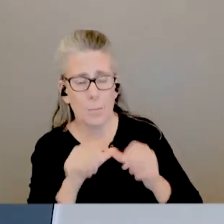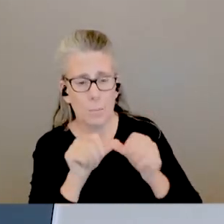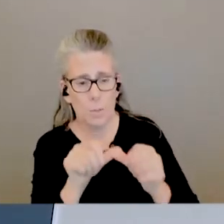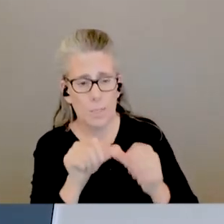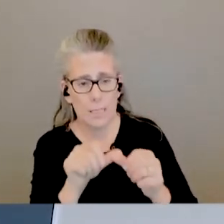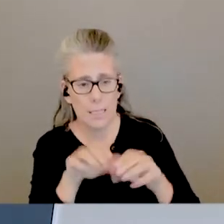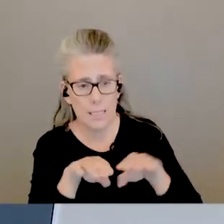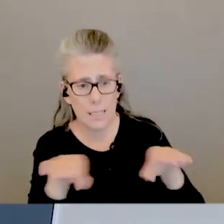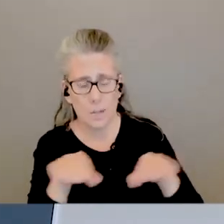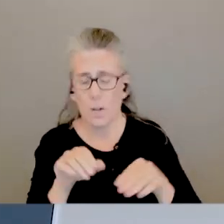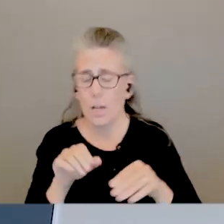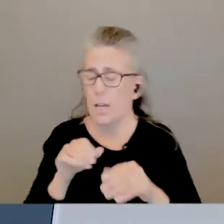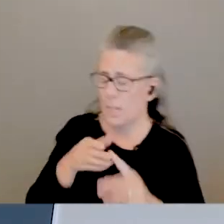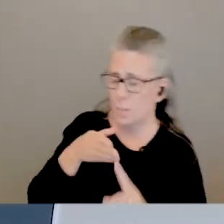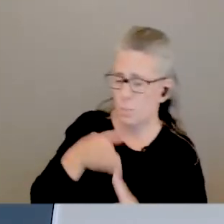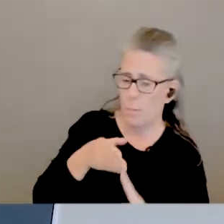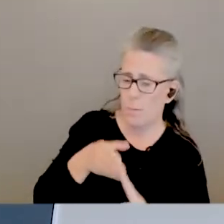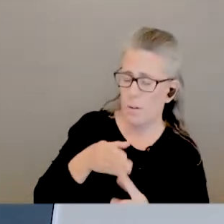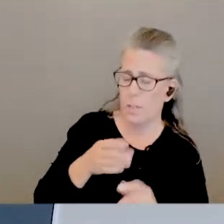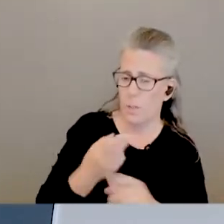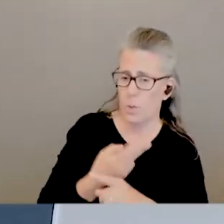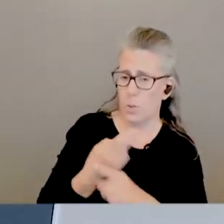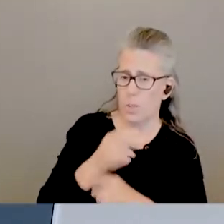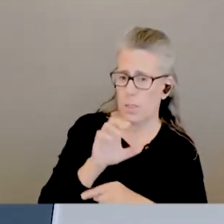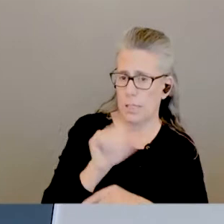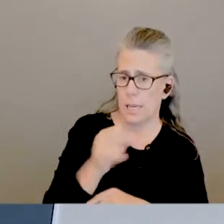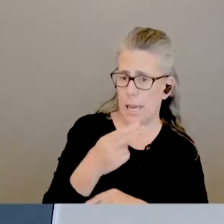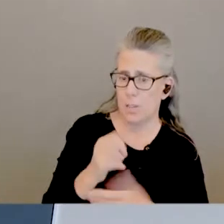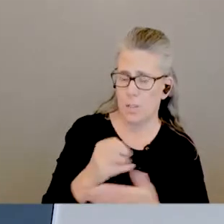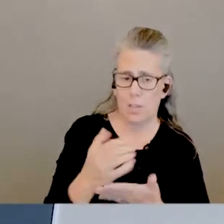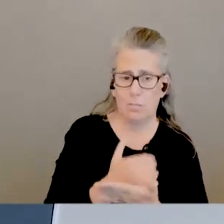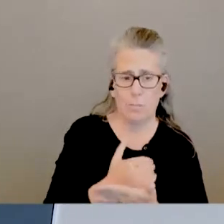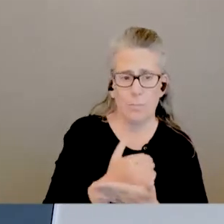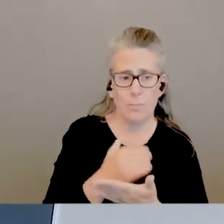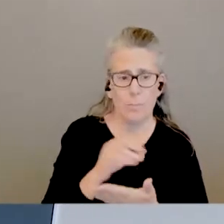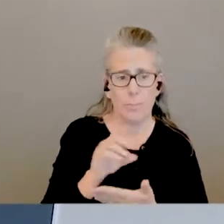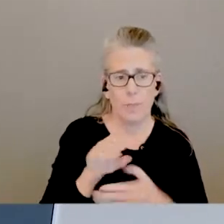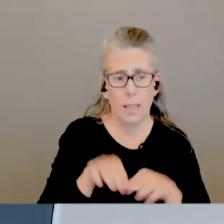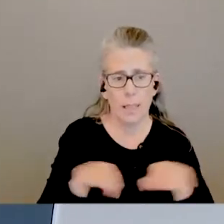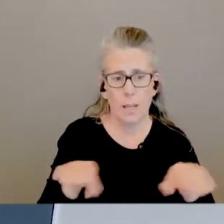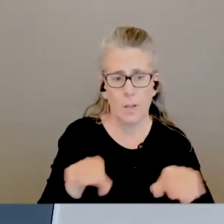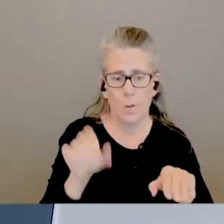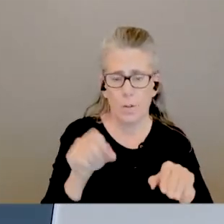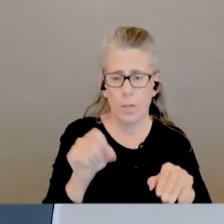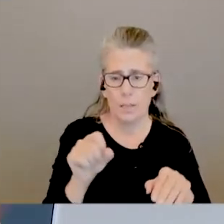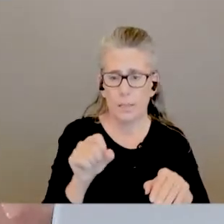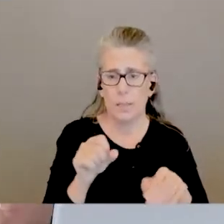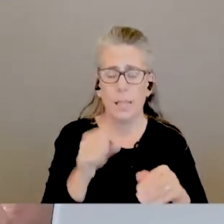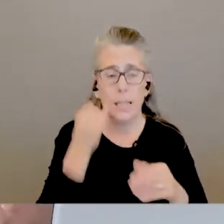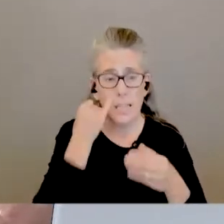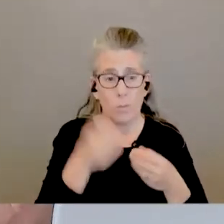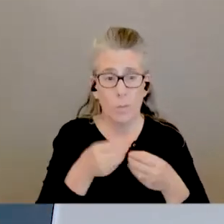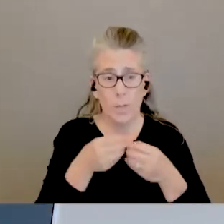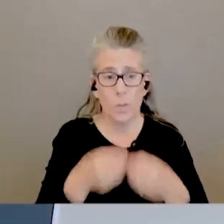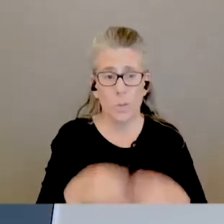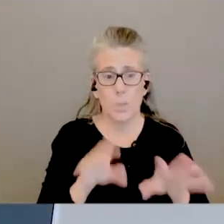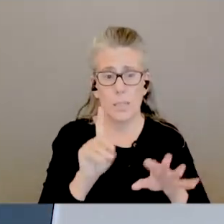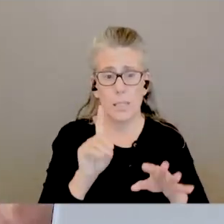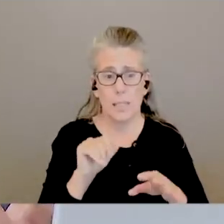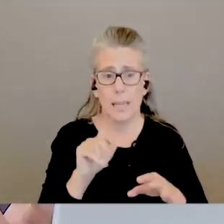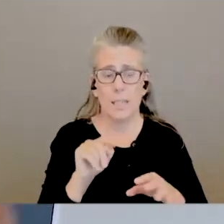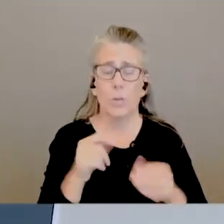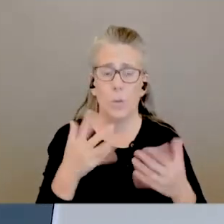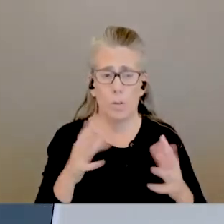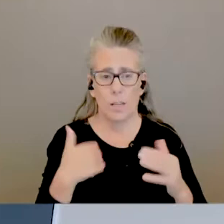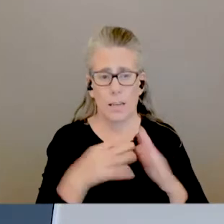layer. We do have, we can go back to authoritative source if we lose the data in it, but we have replication to